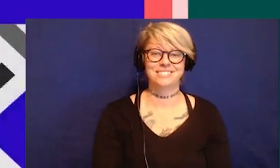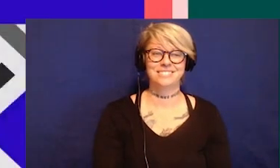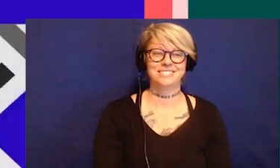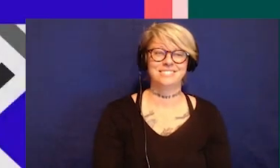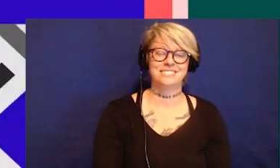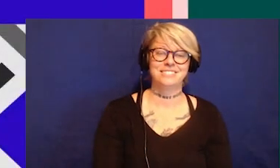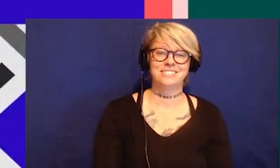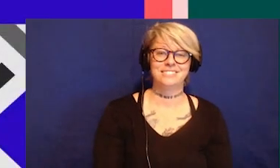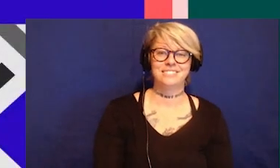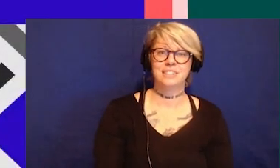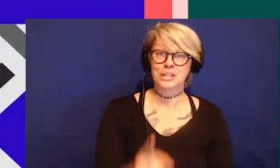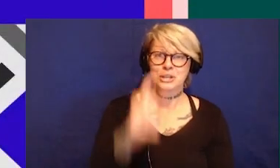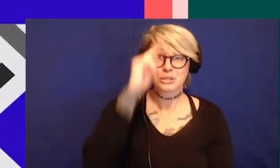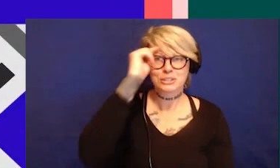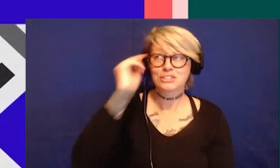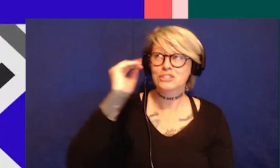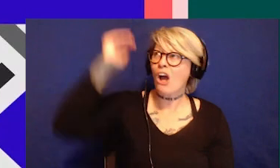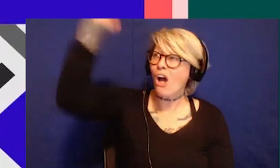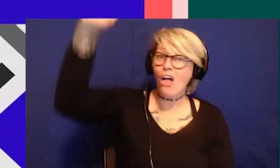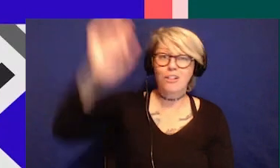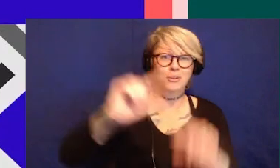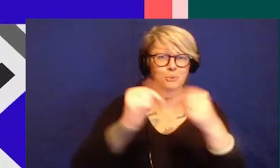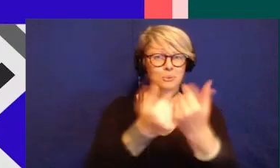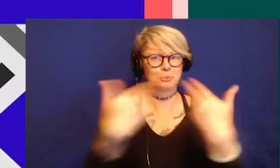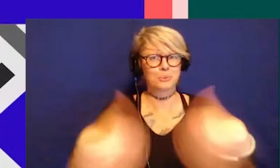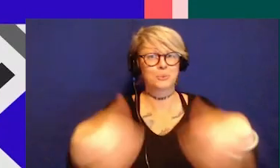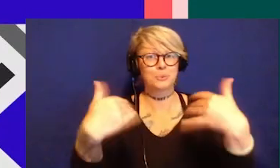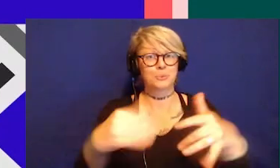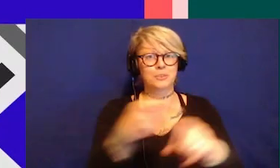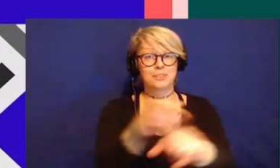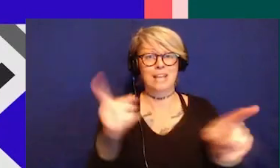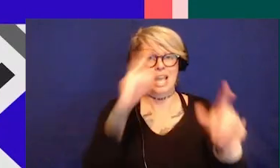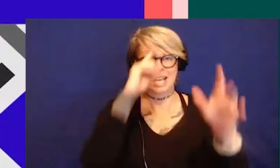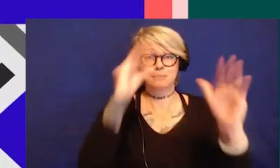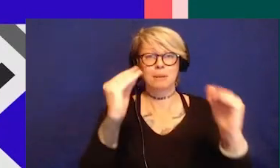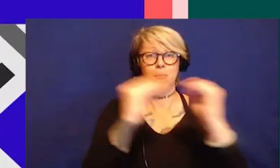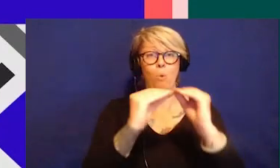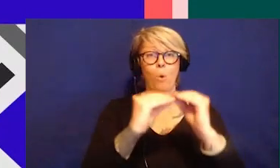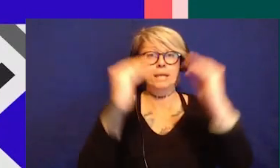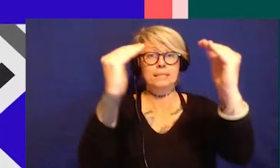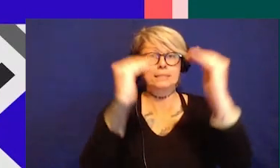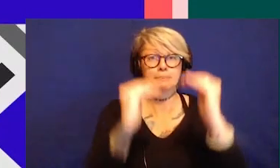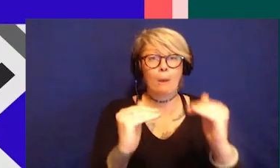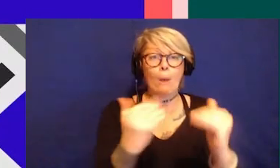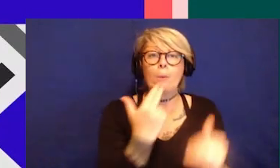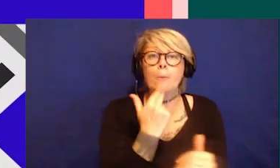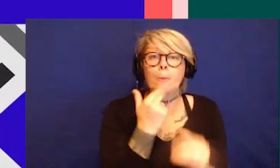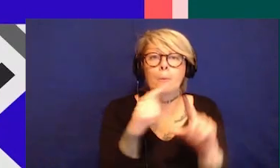And you're all tall. It's like a tall group. I pictured you all little screen squares.